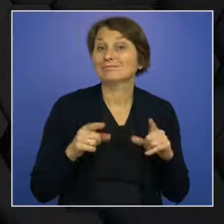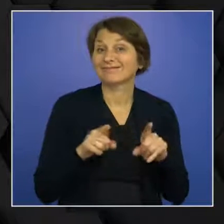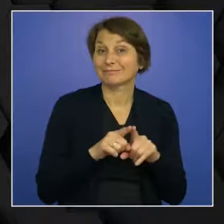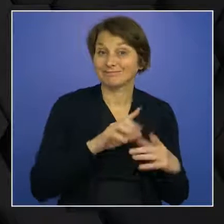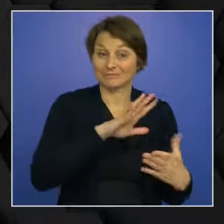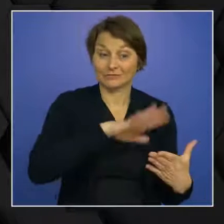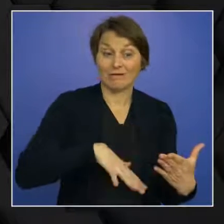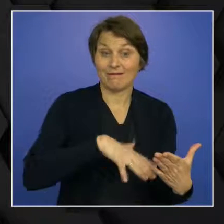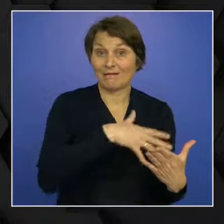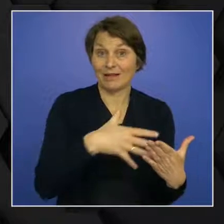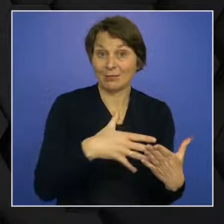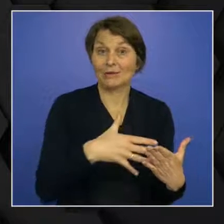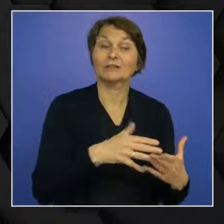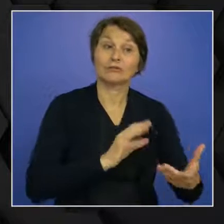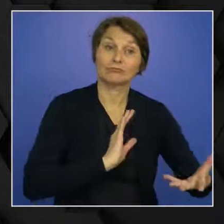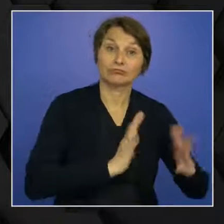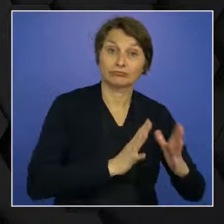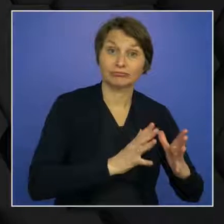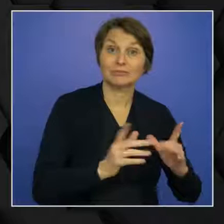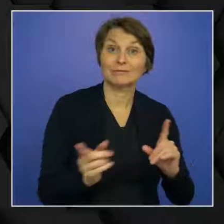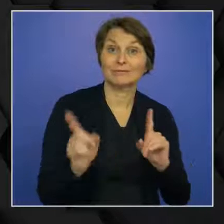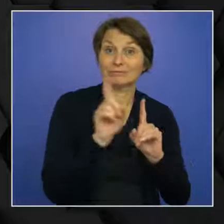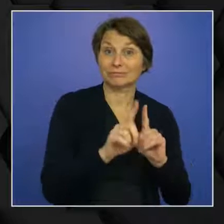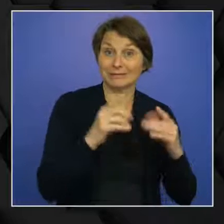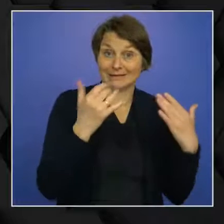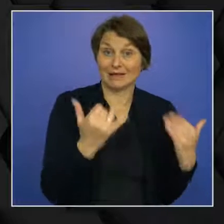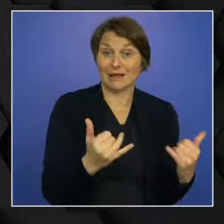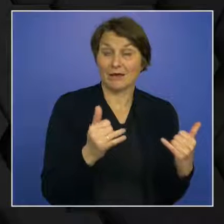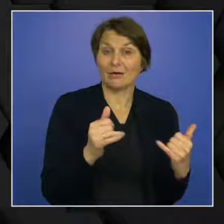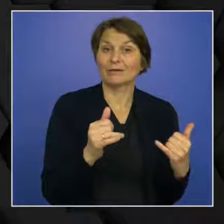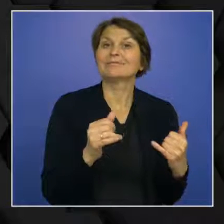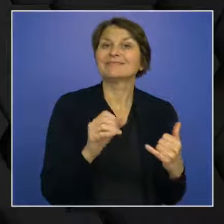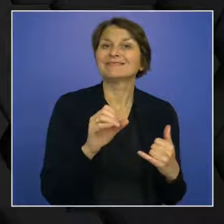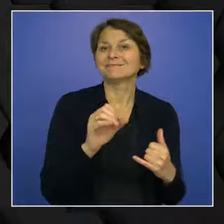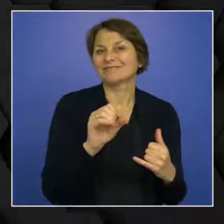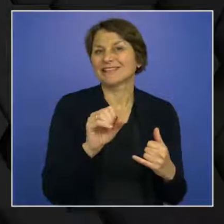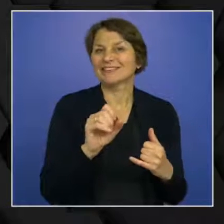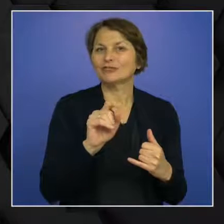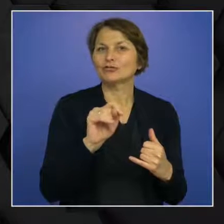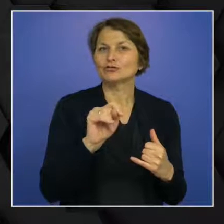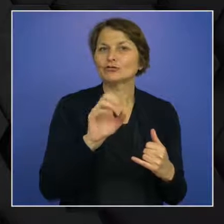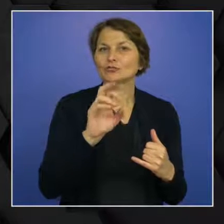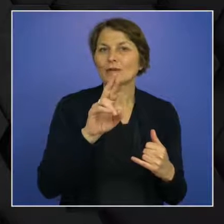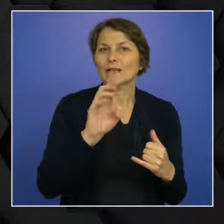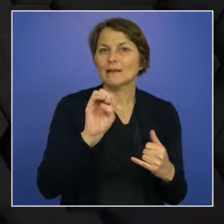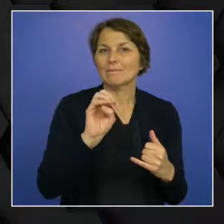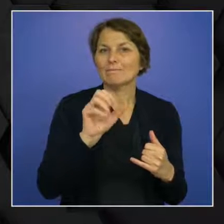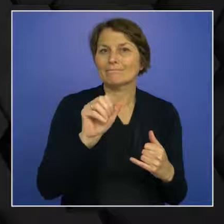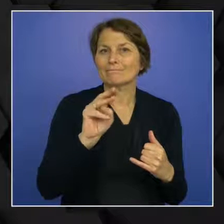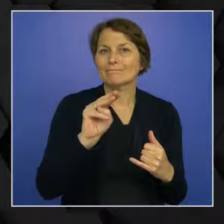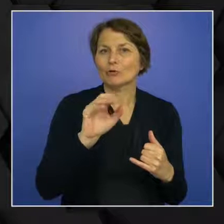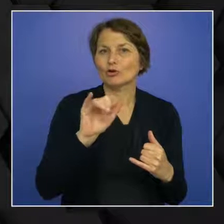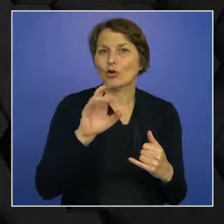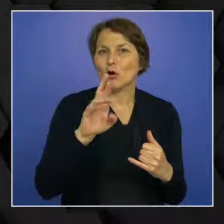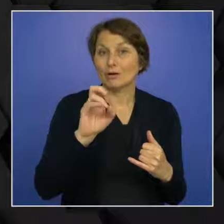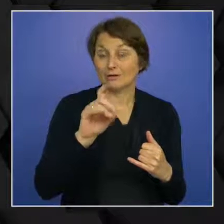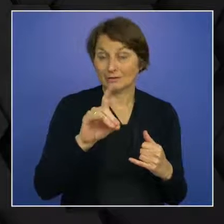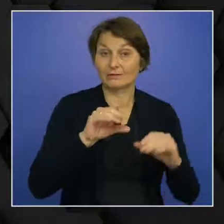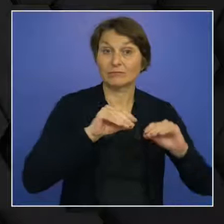We are in StreamYard. We don't see the sign language interpreters. But StreamYard is sending it